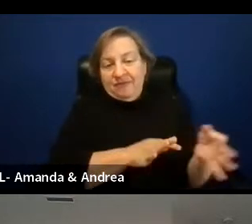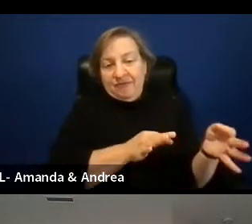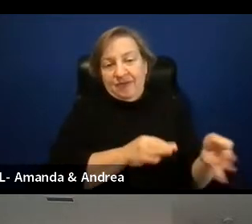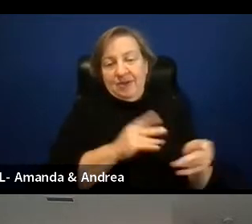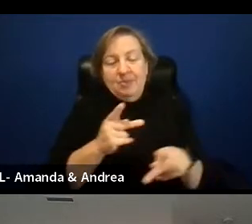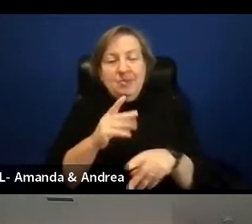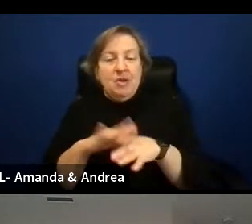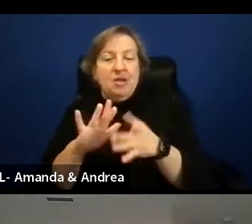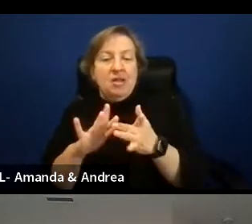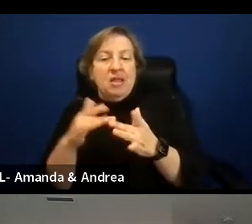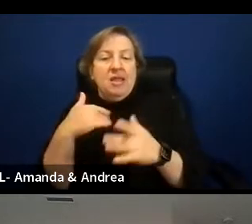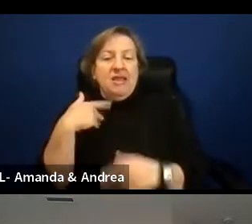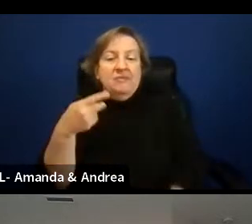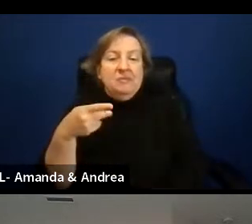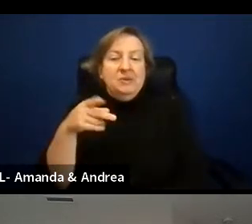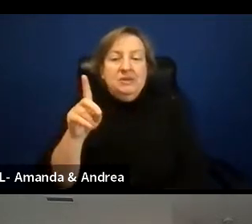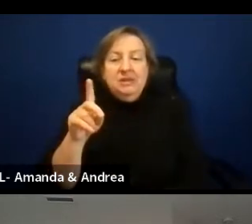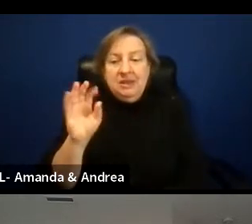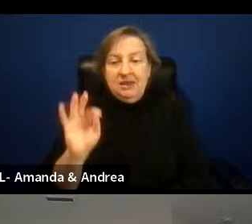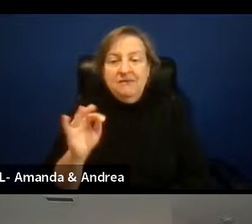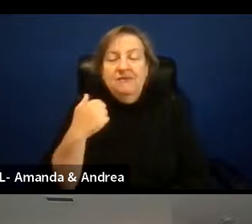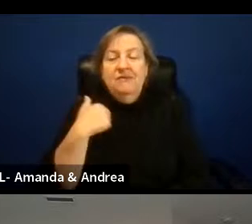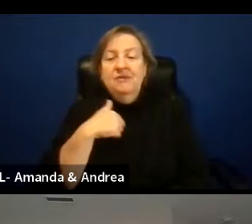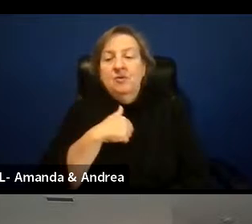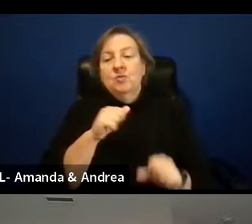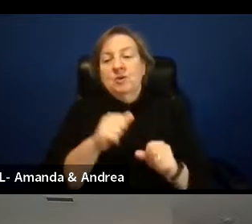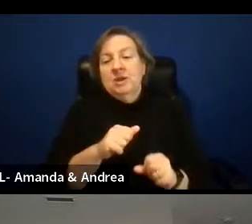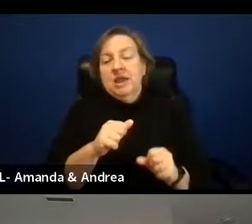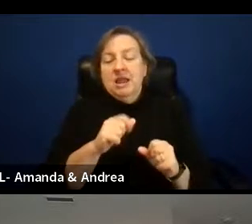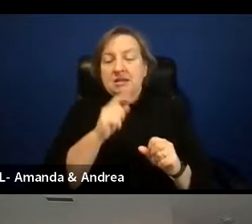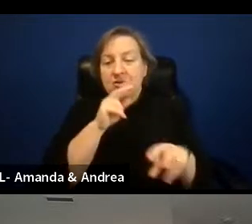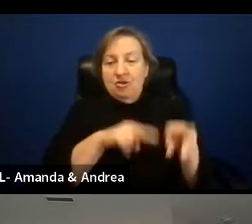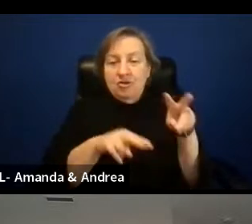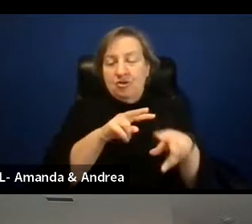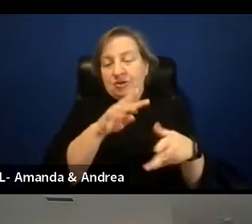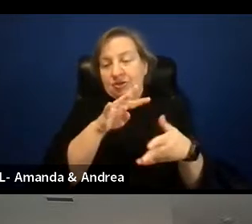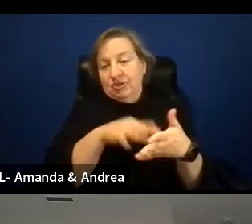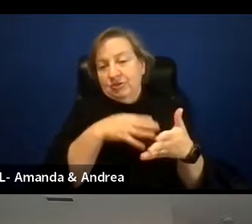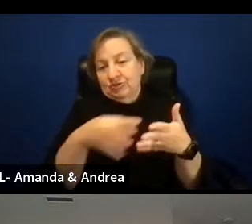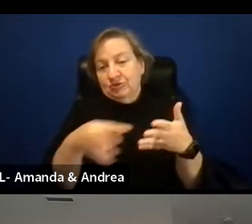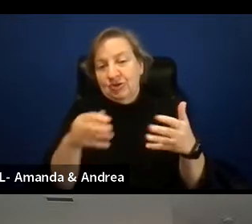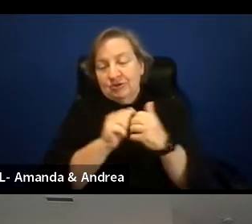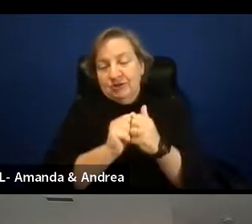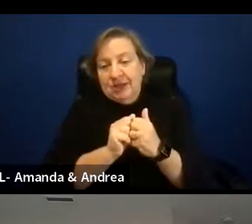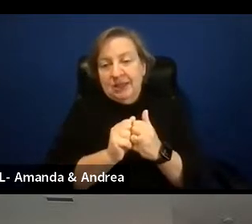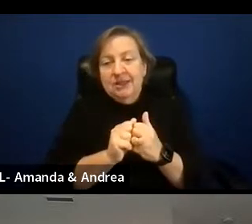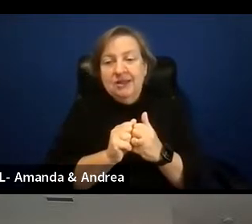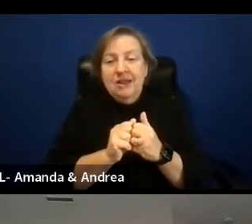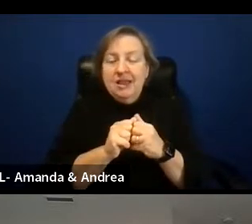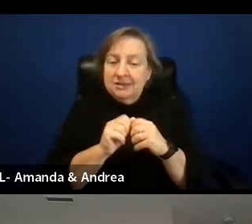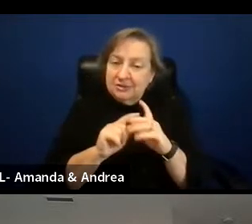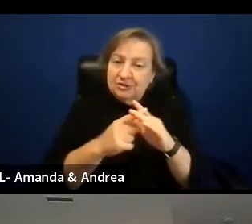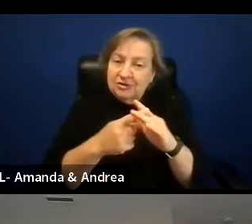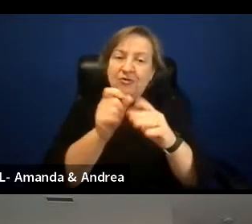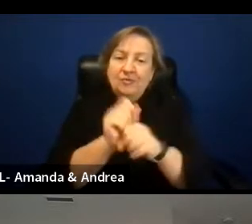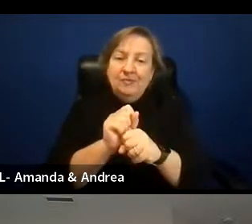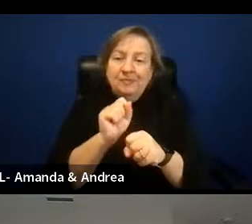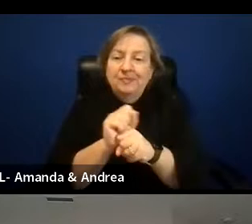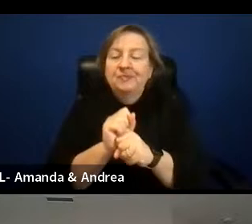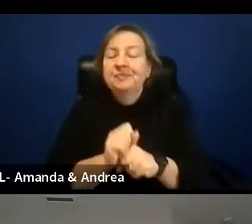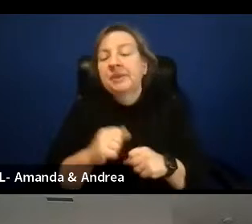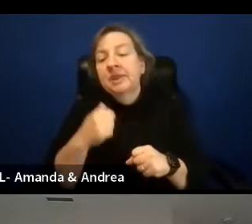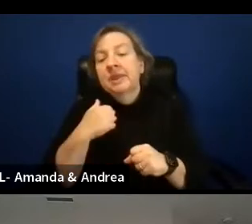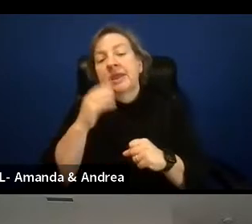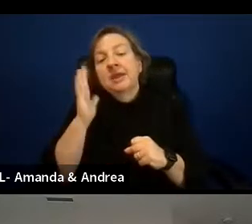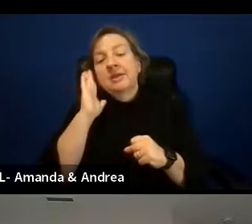a PDF copy so that we can really dig into this chart together. And like I said, roll up our sleeves. And so I will,